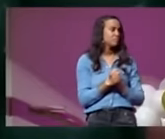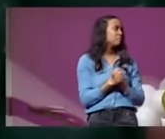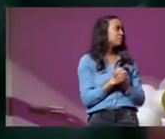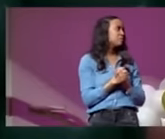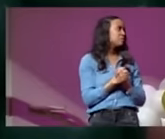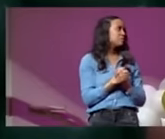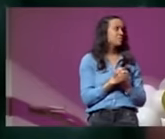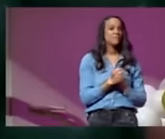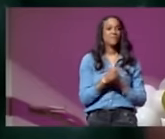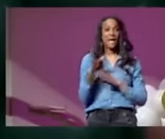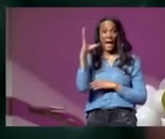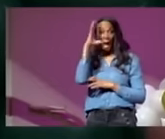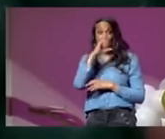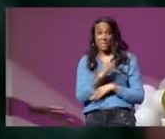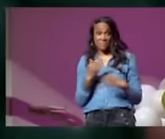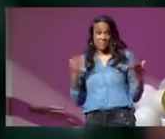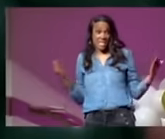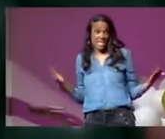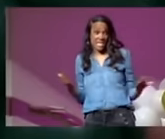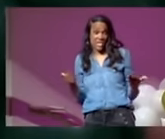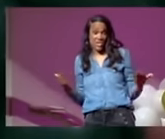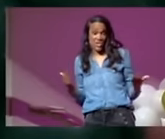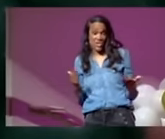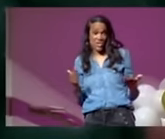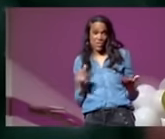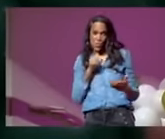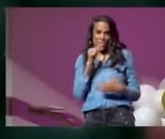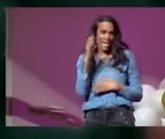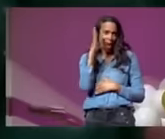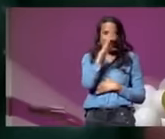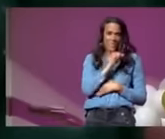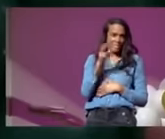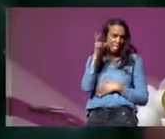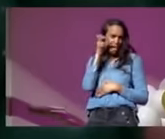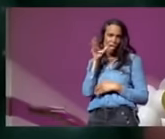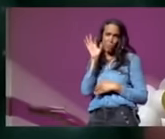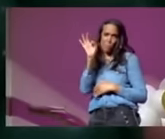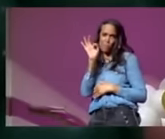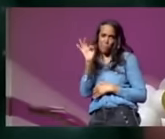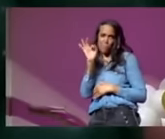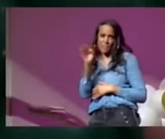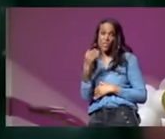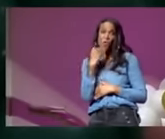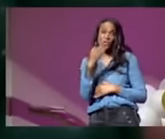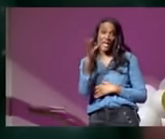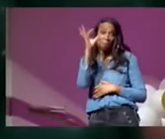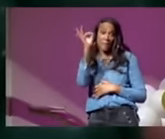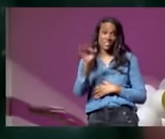Even though I miss being here, we didn't miss hearing the word. And so I want to thank